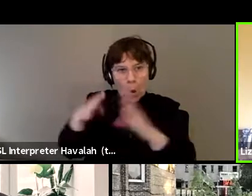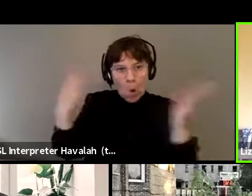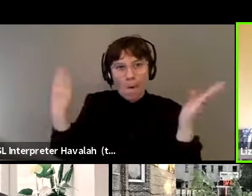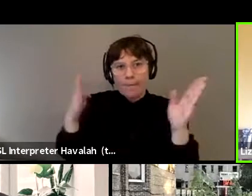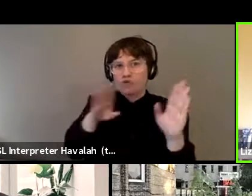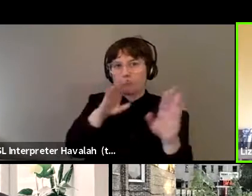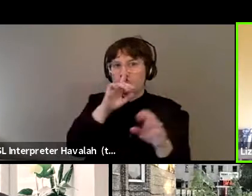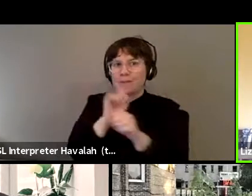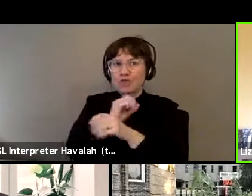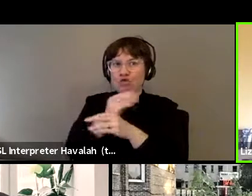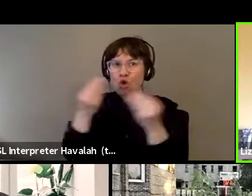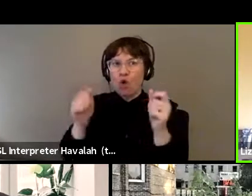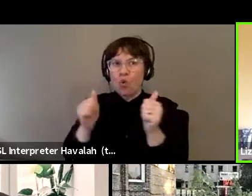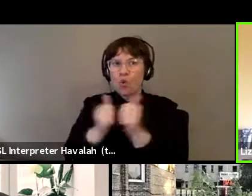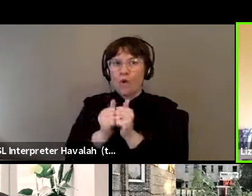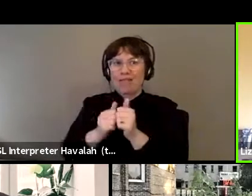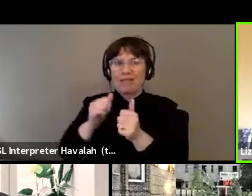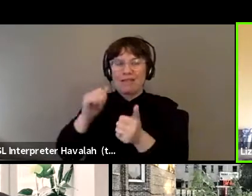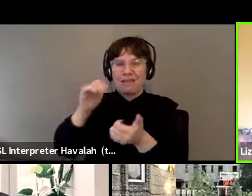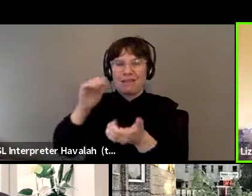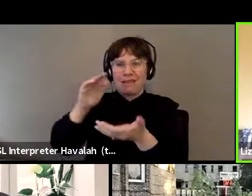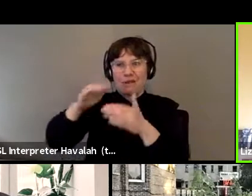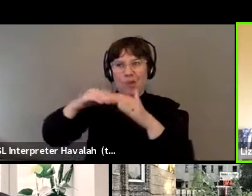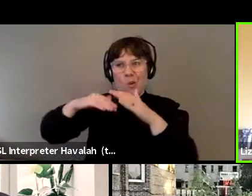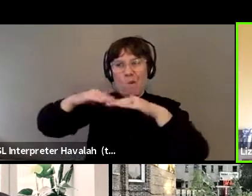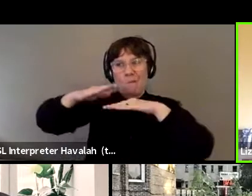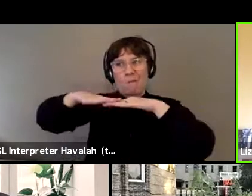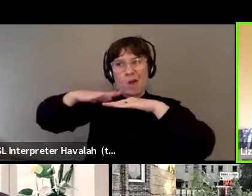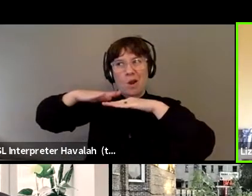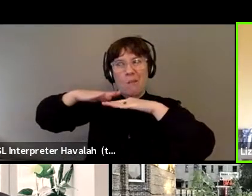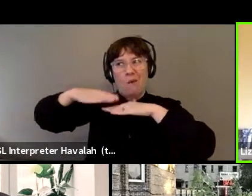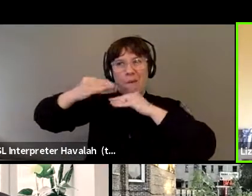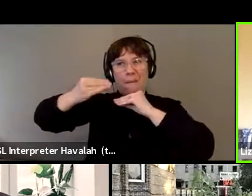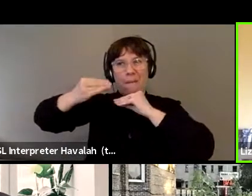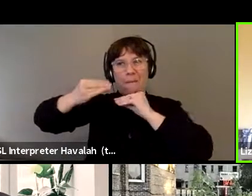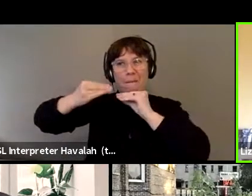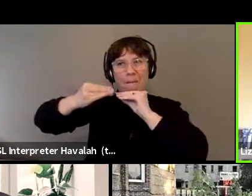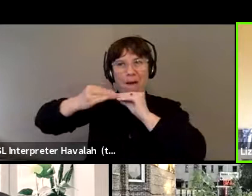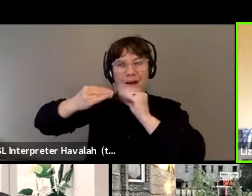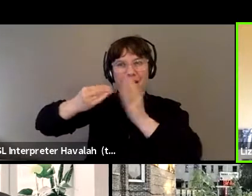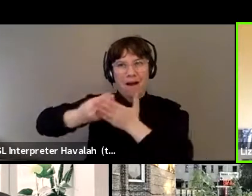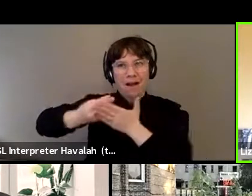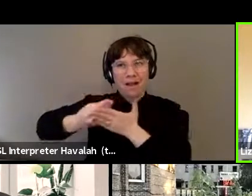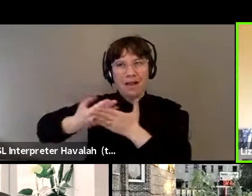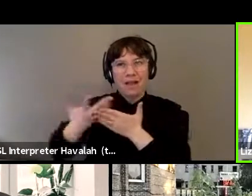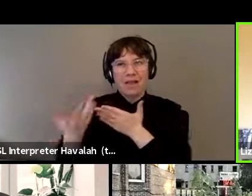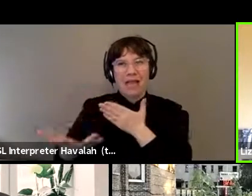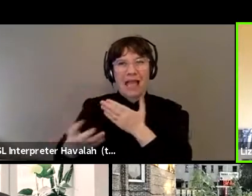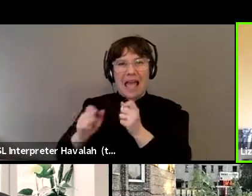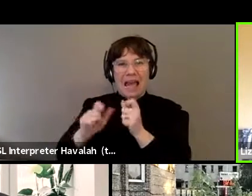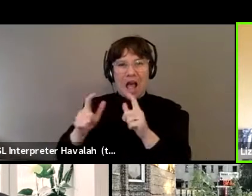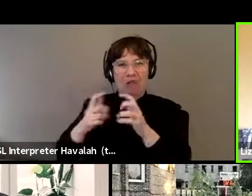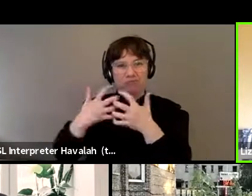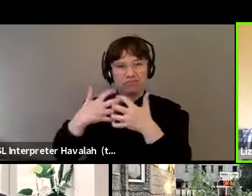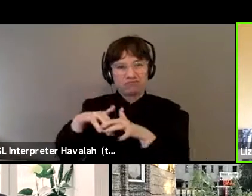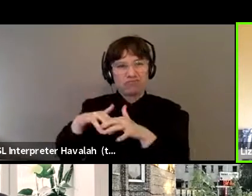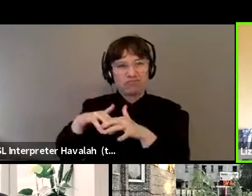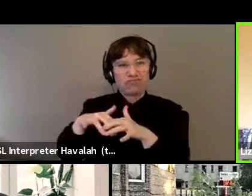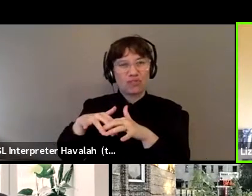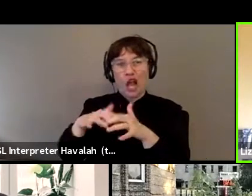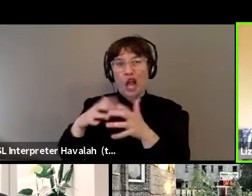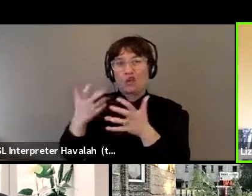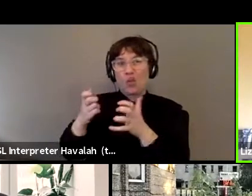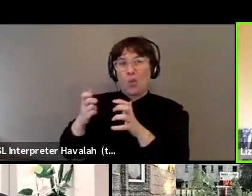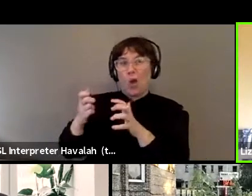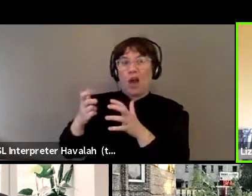open with limited funding and keeping all of these moving parts together and without losing funding that